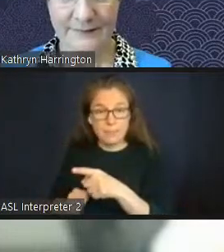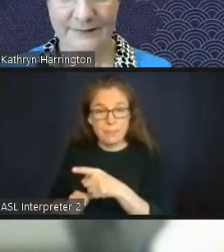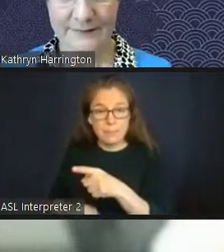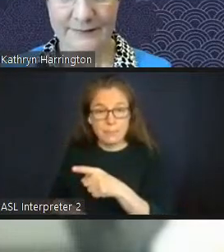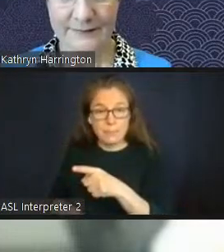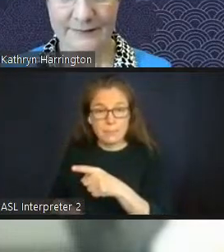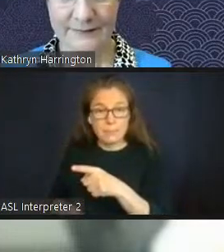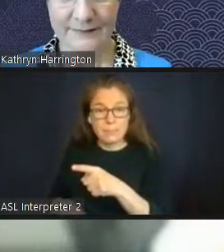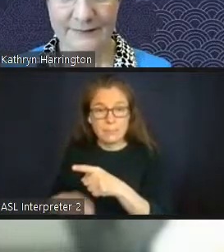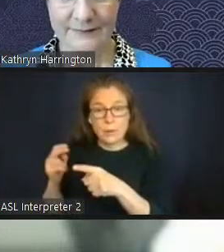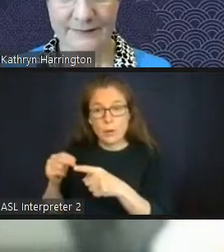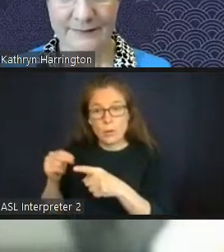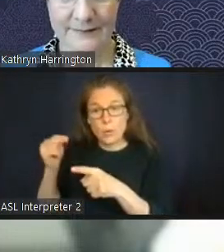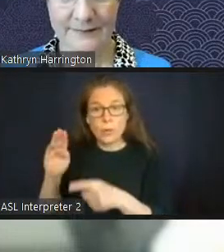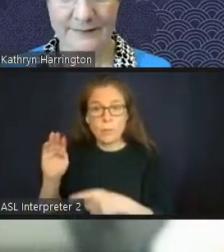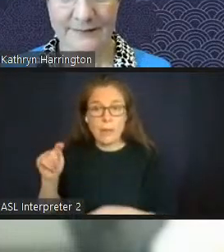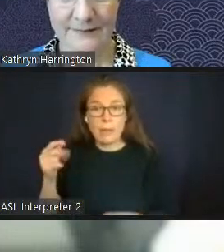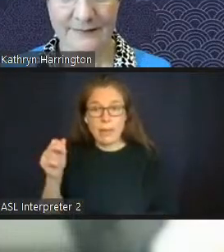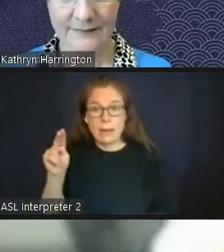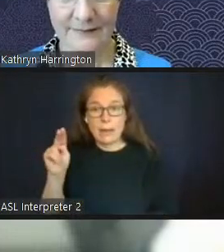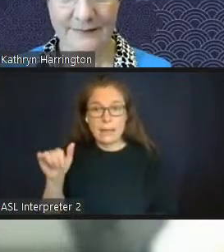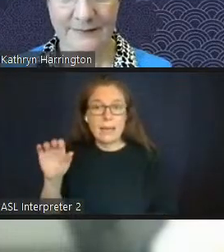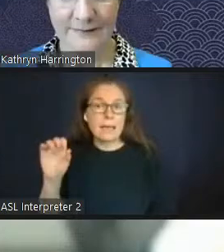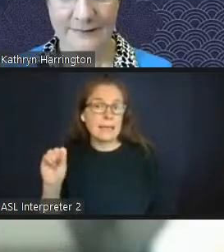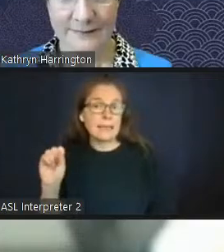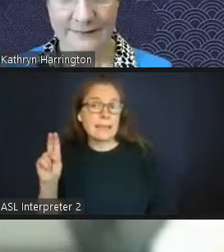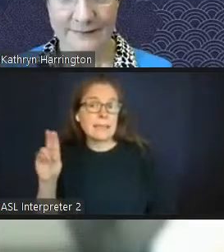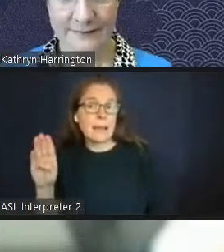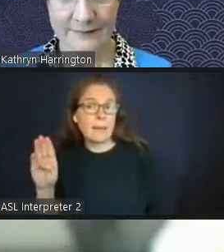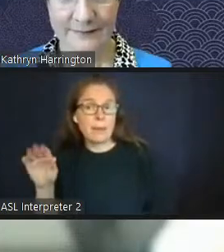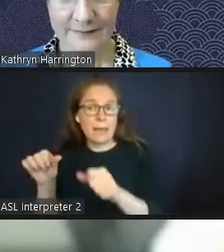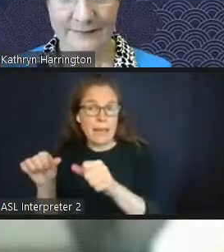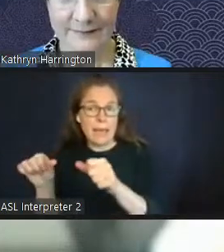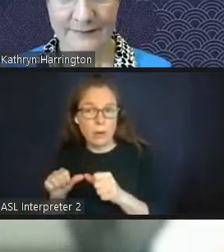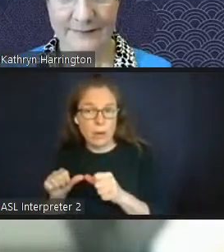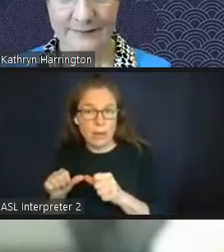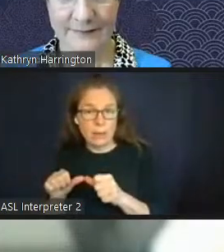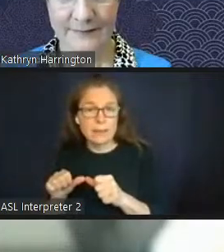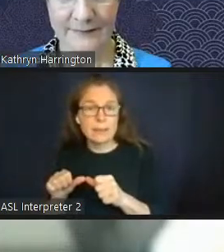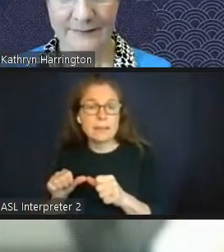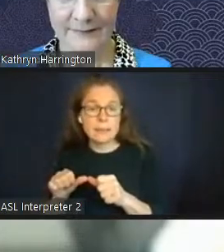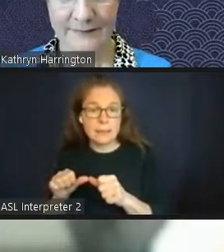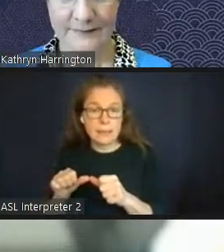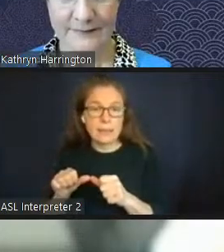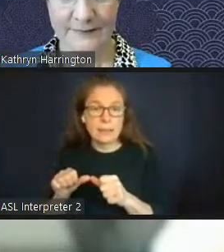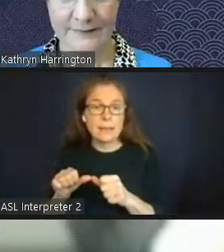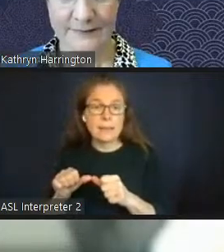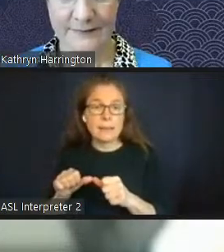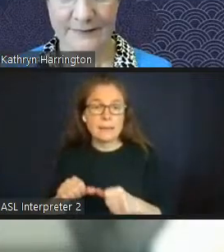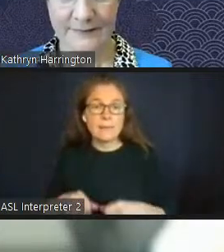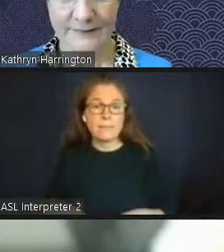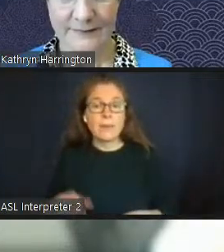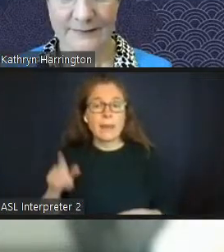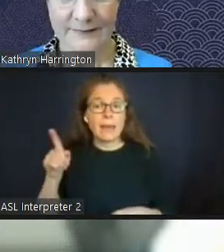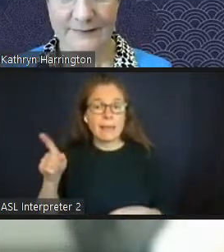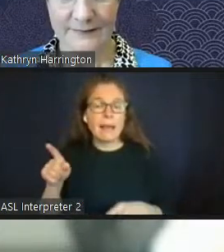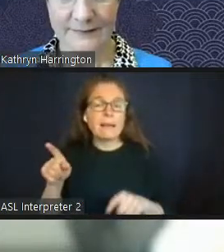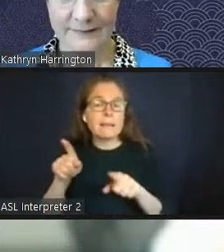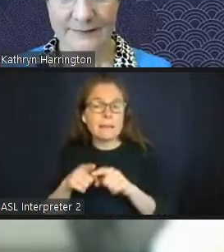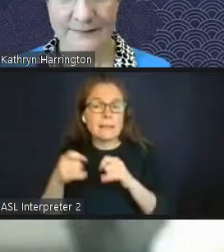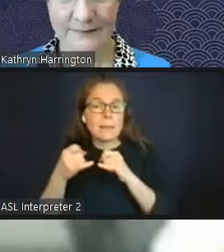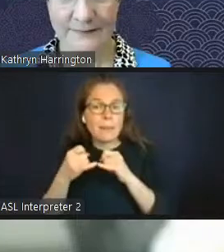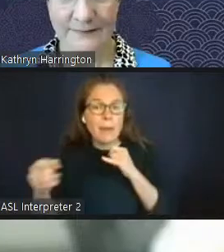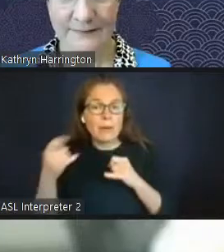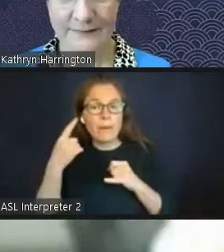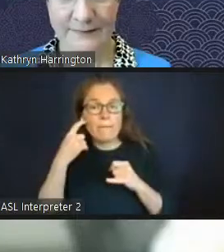North Bethany sub-area, and that boundary also aligns with the boundary for the North Bethany County Service